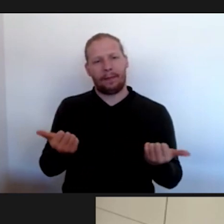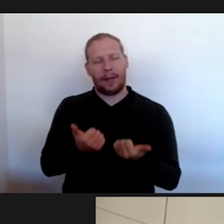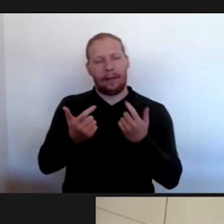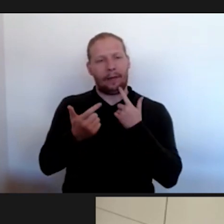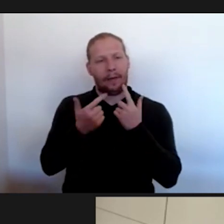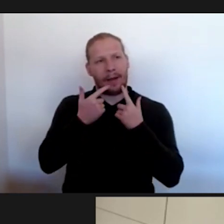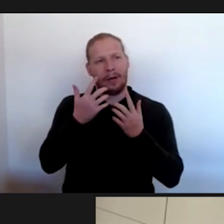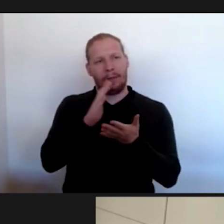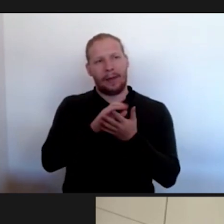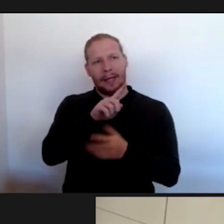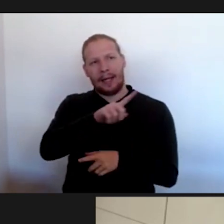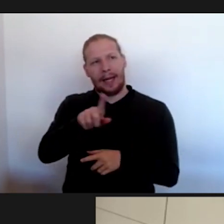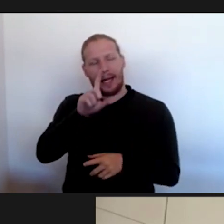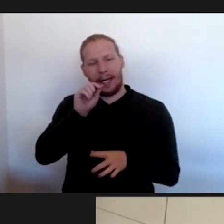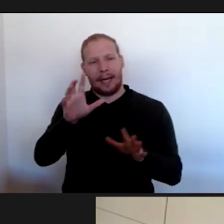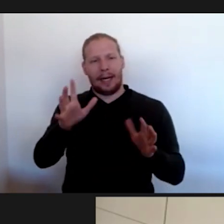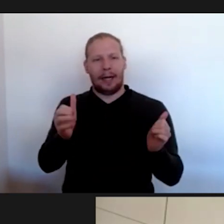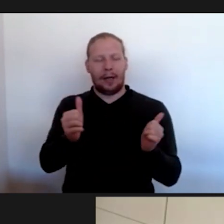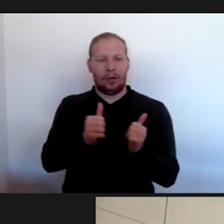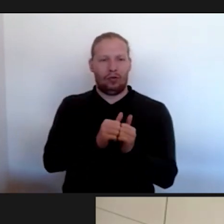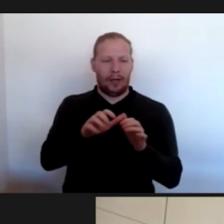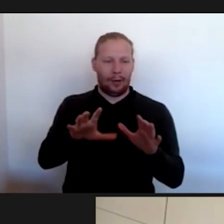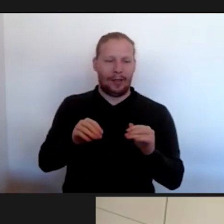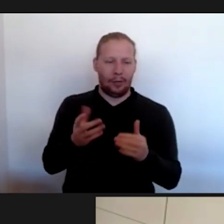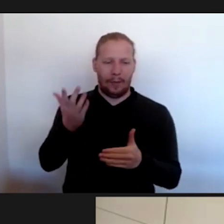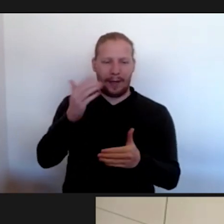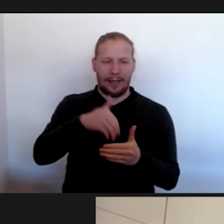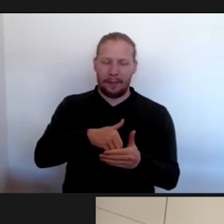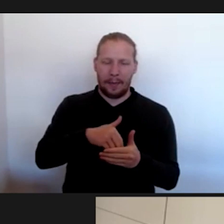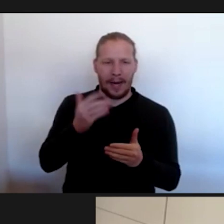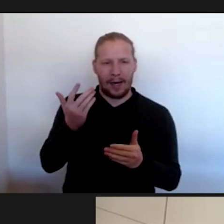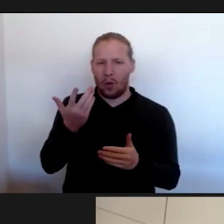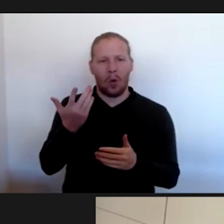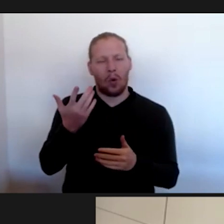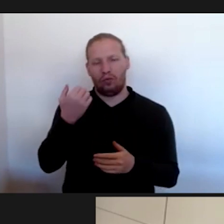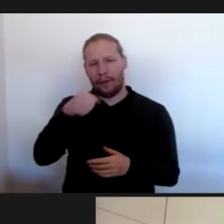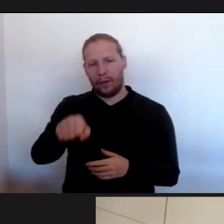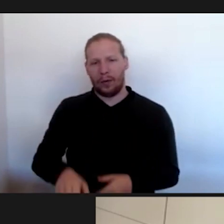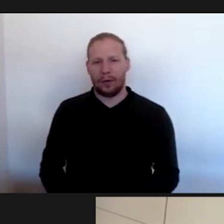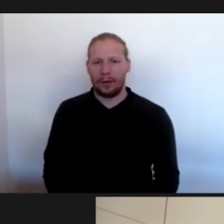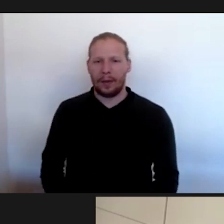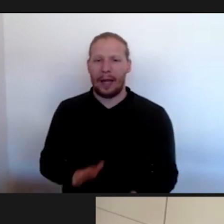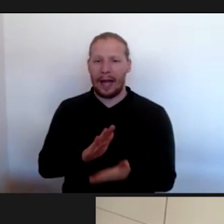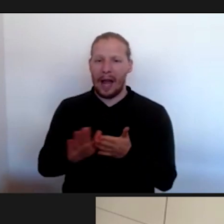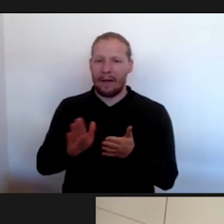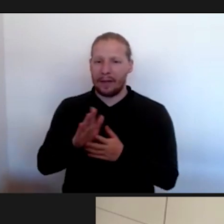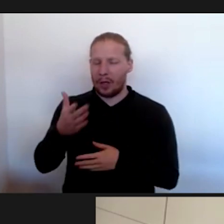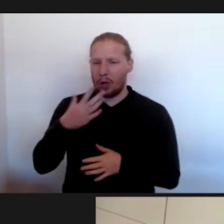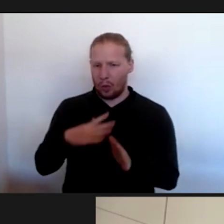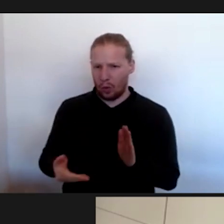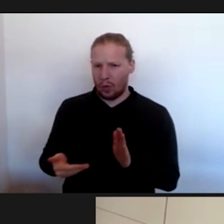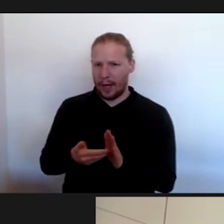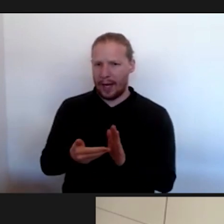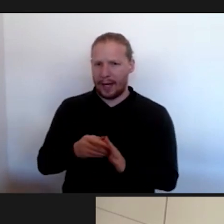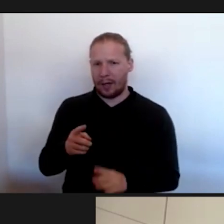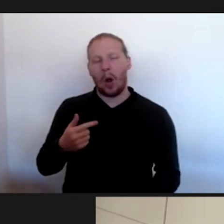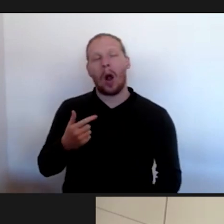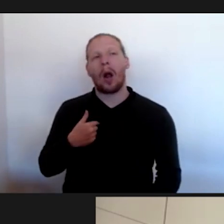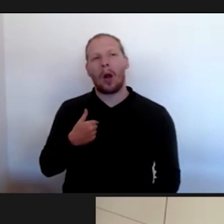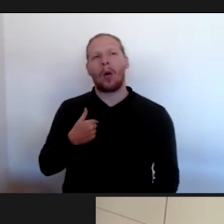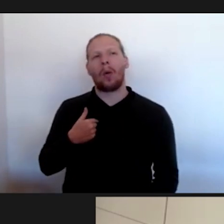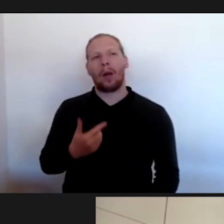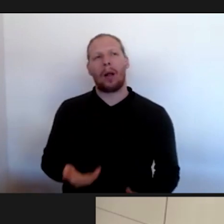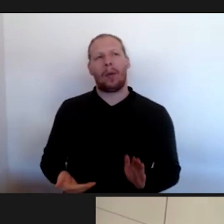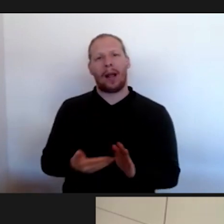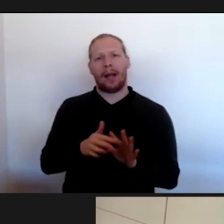participate. Thank you. Hafsa, you wanting to add anything? I just want to add, as like